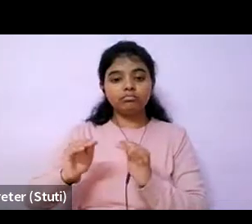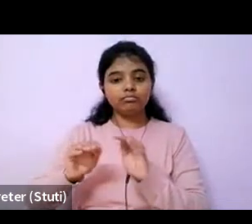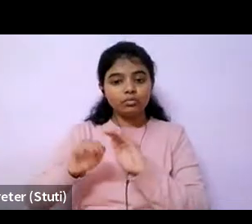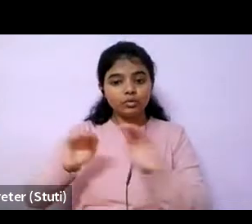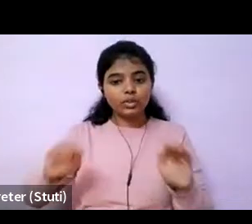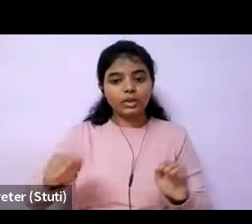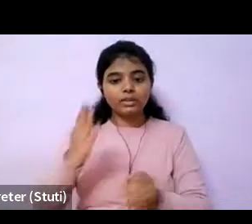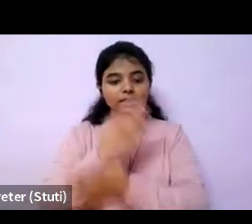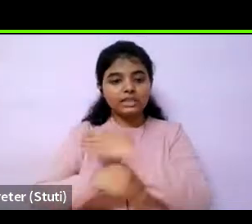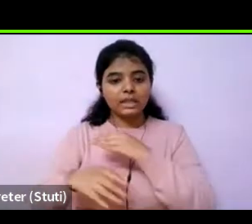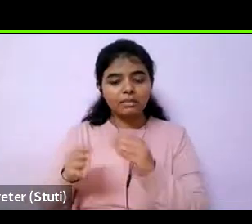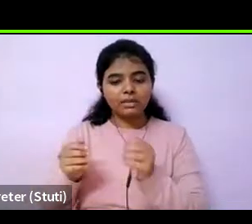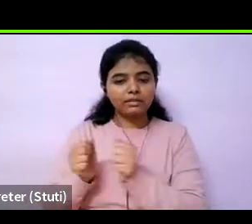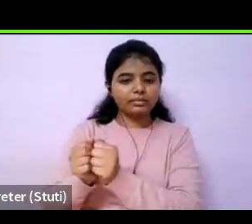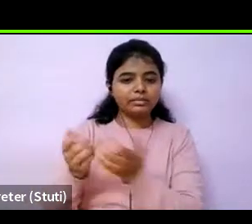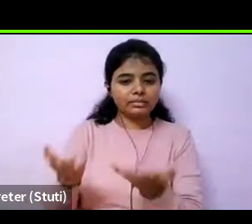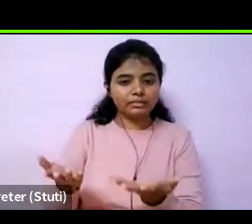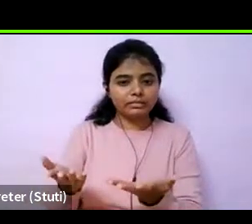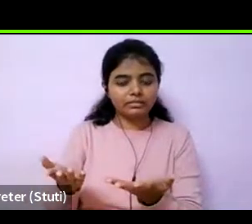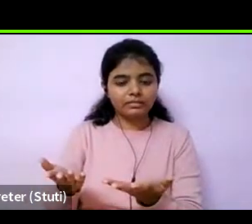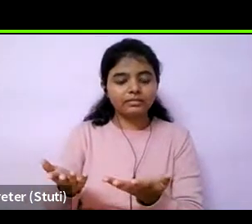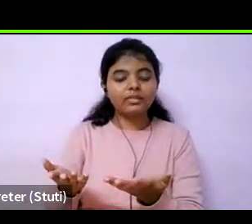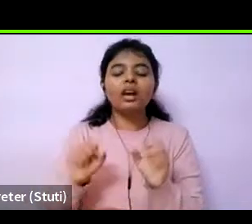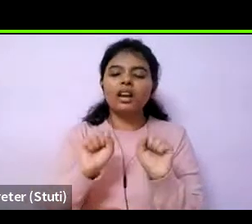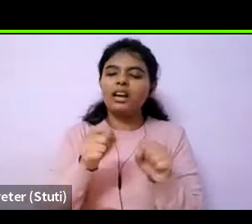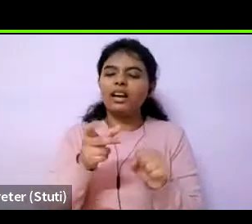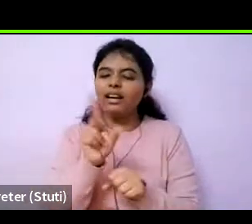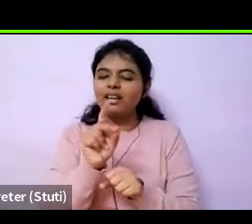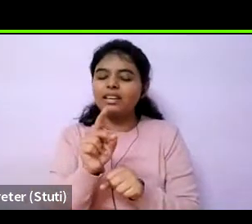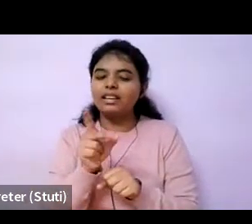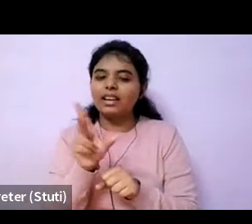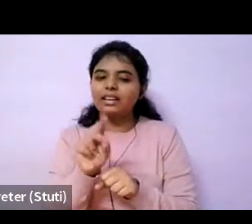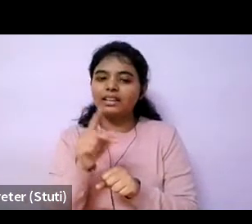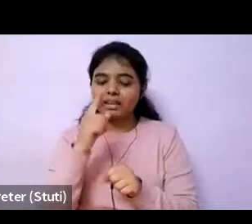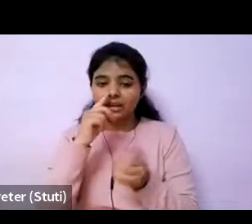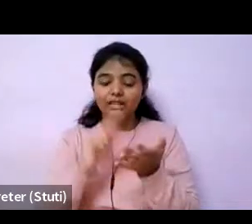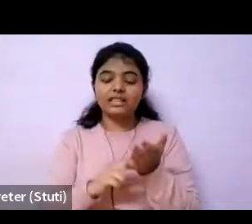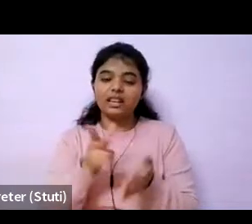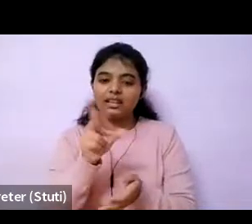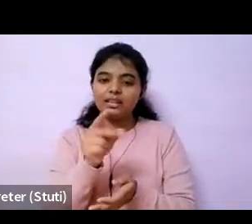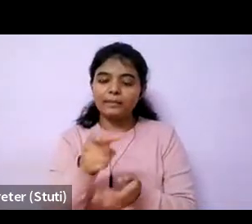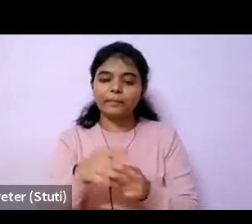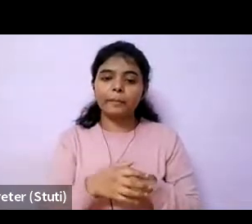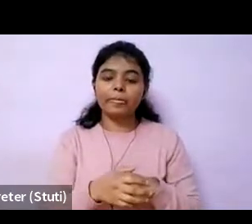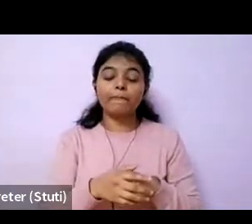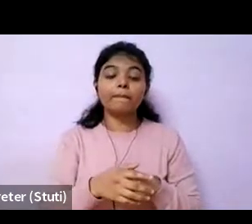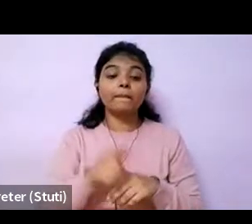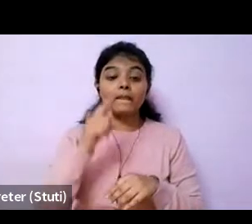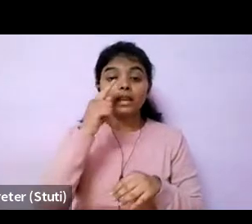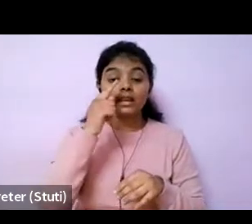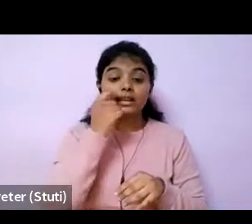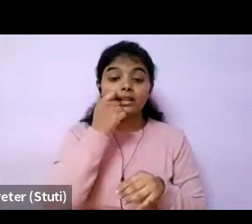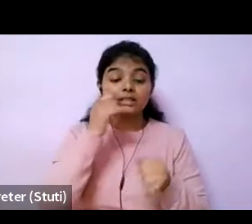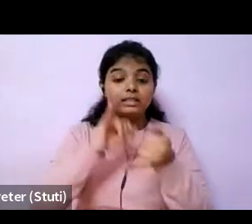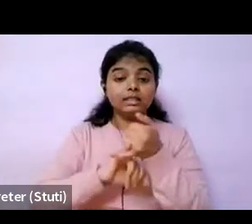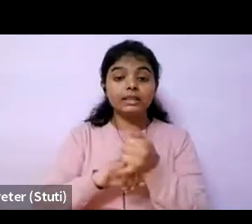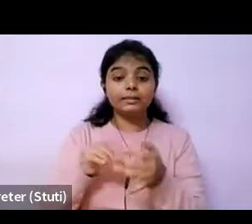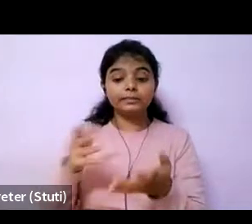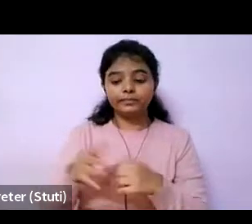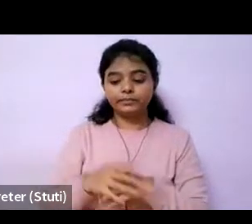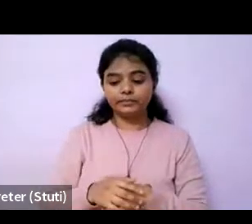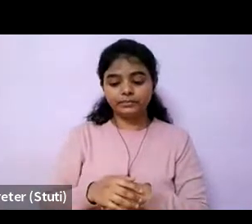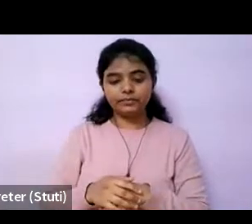it? So could you please repeat the question? No, my question was, how do you think a child